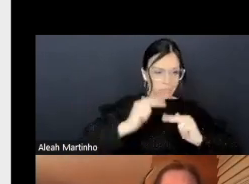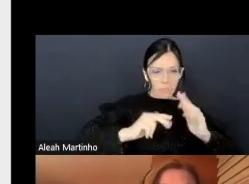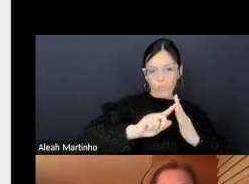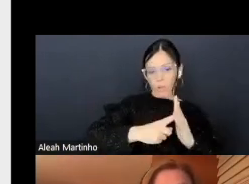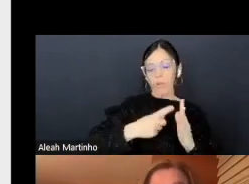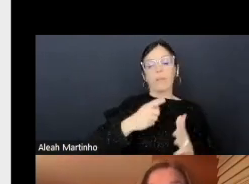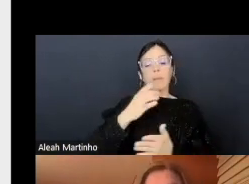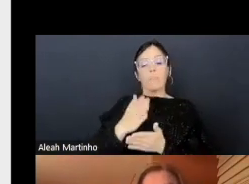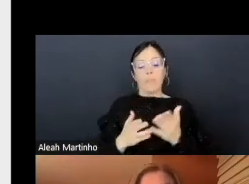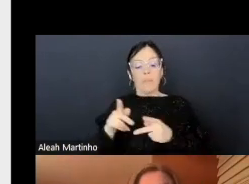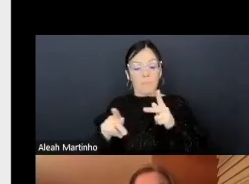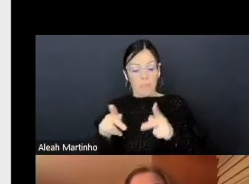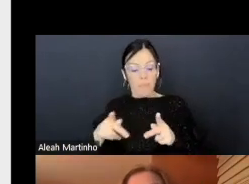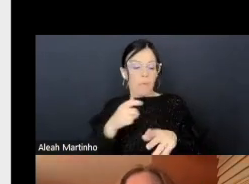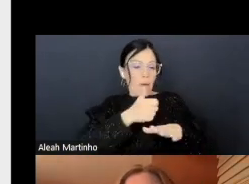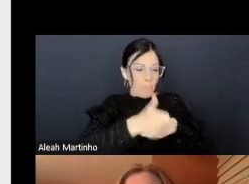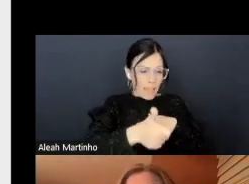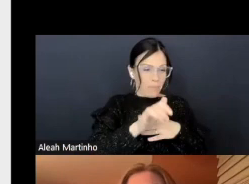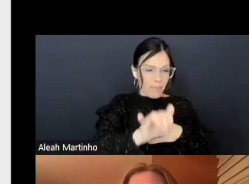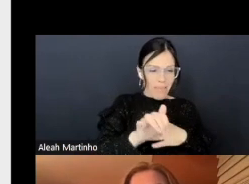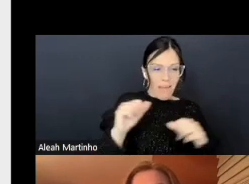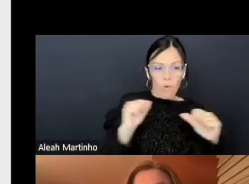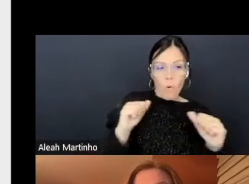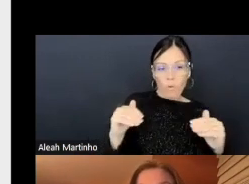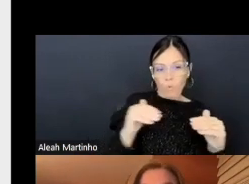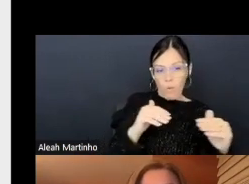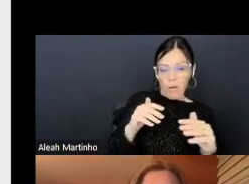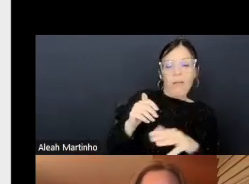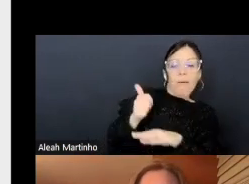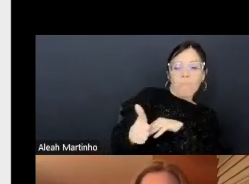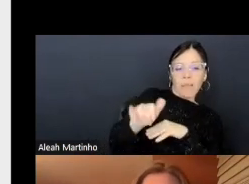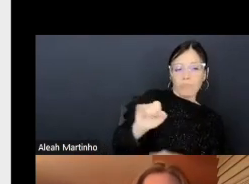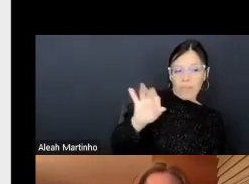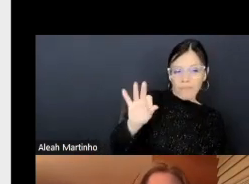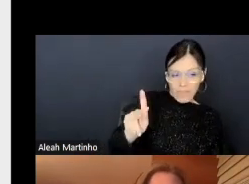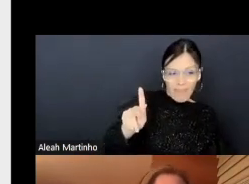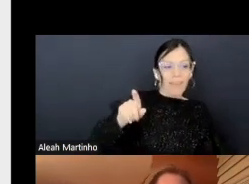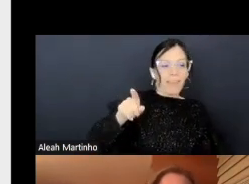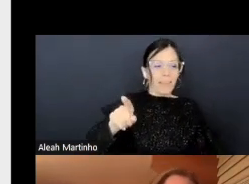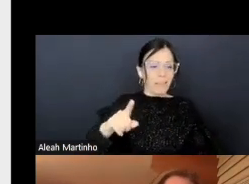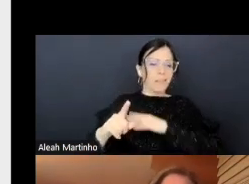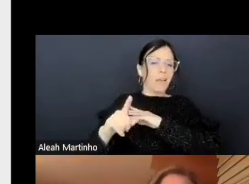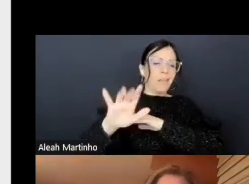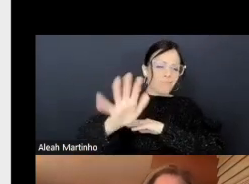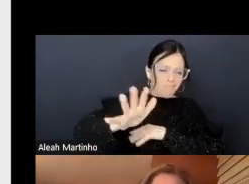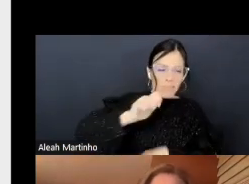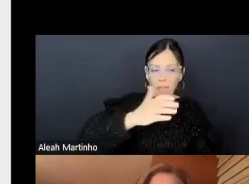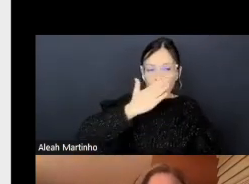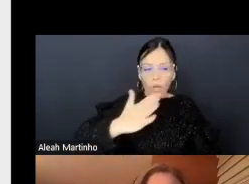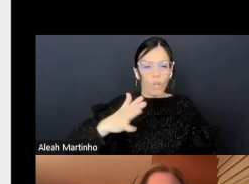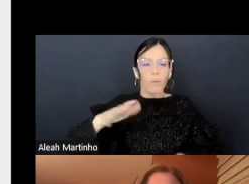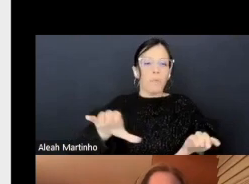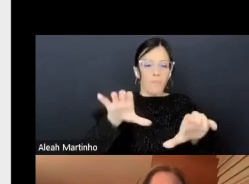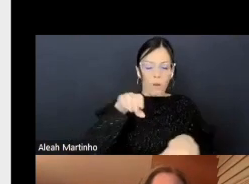blamed the escalation of cold war tensions on jfk's poor performance at the summit now this was not popular opinion